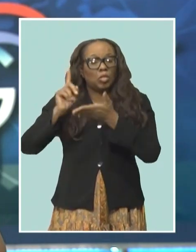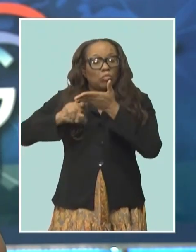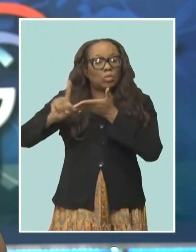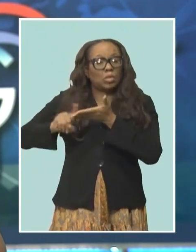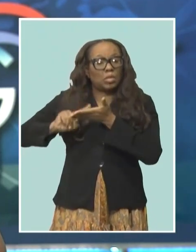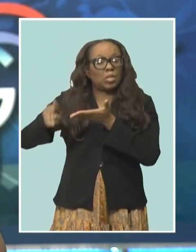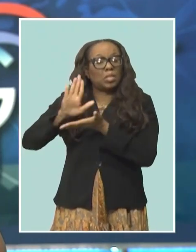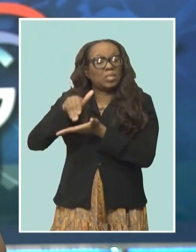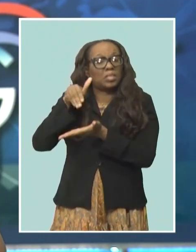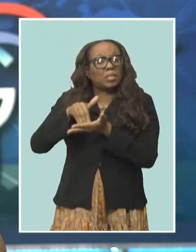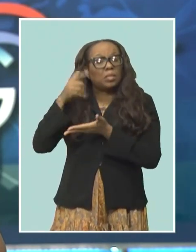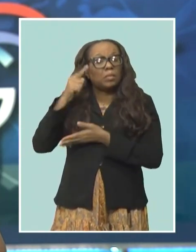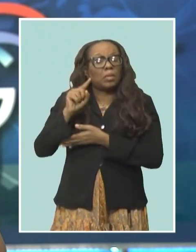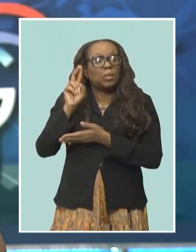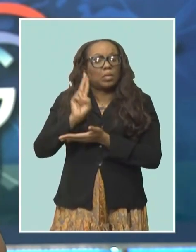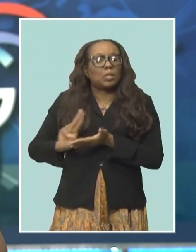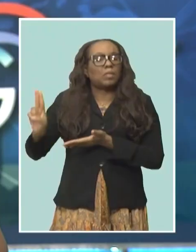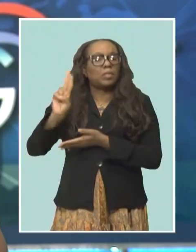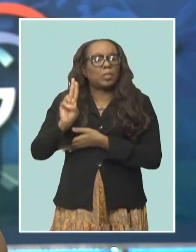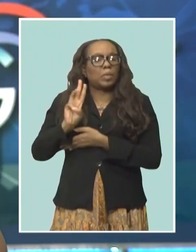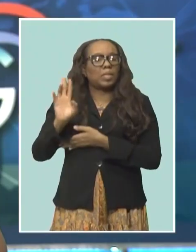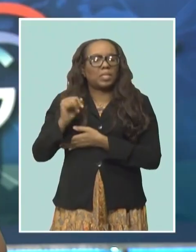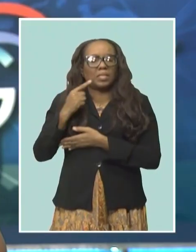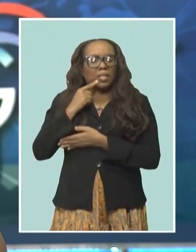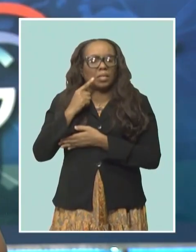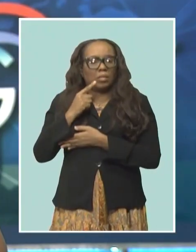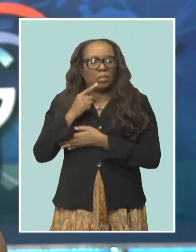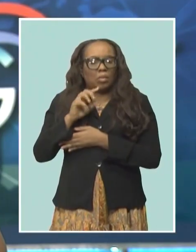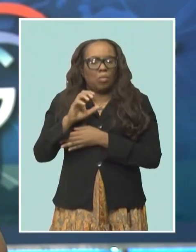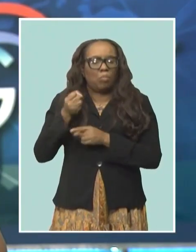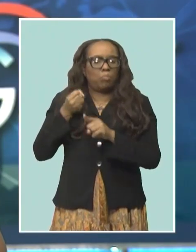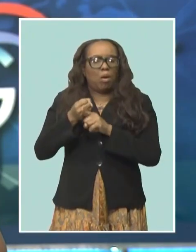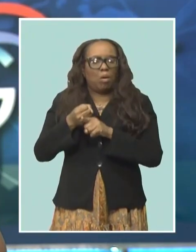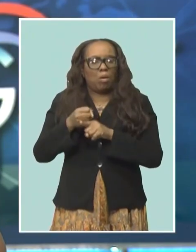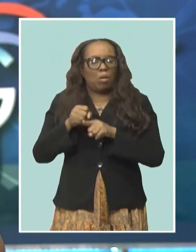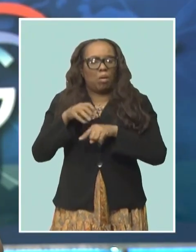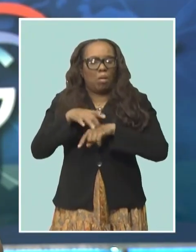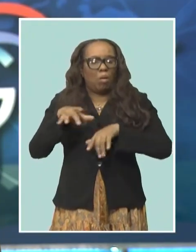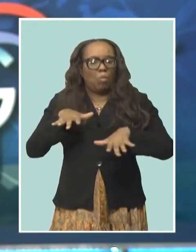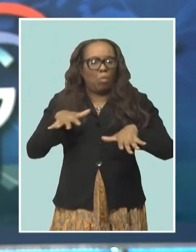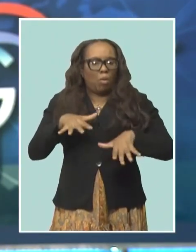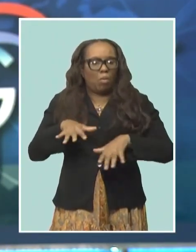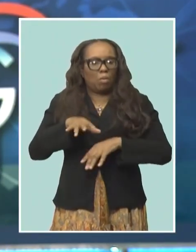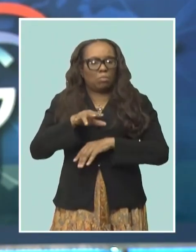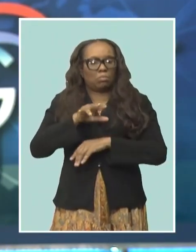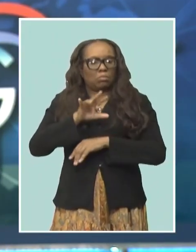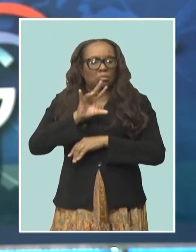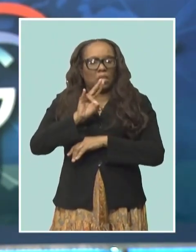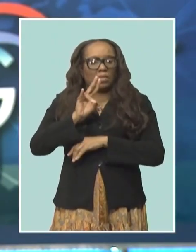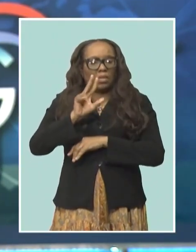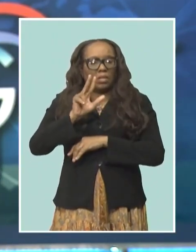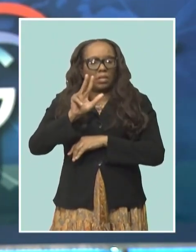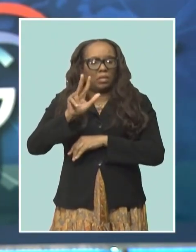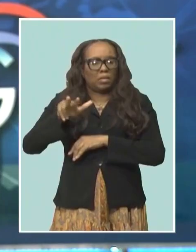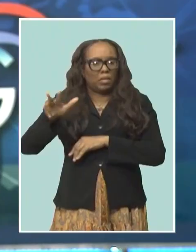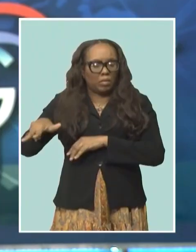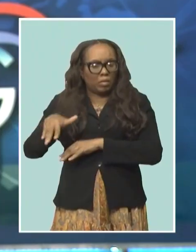Research Center of the University of the West Indies, the quake struck at 7:33 p.m. It was located at